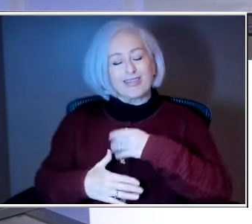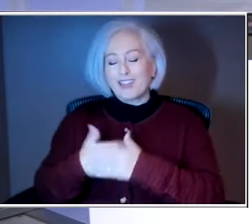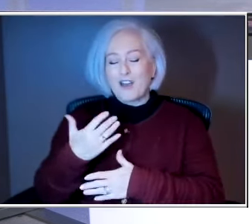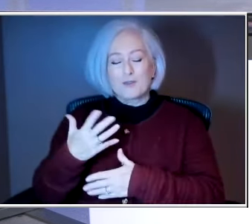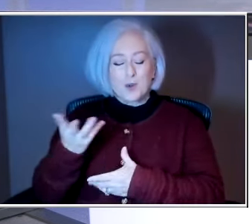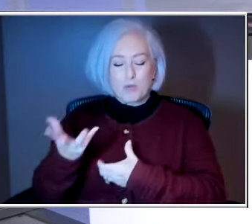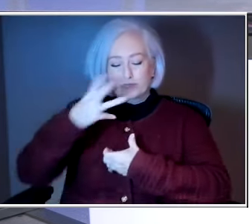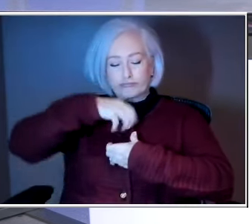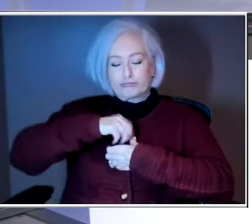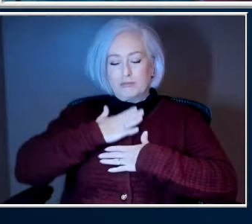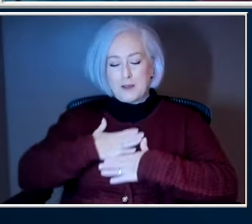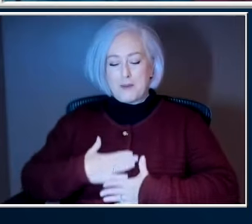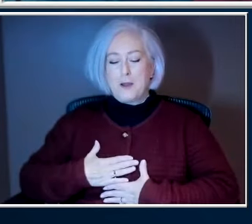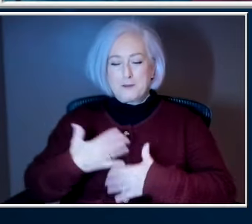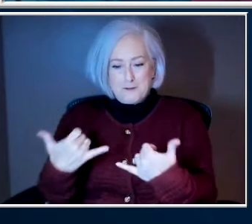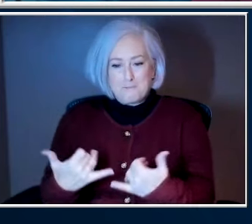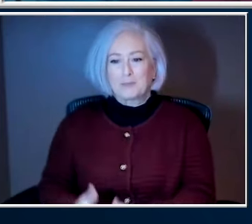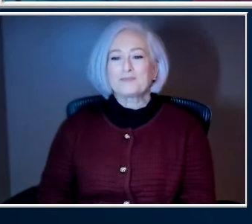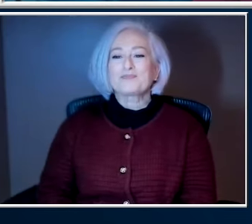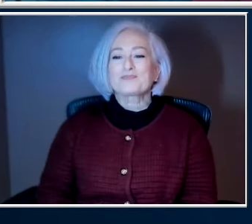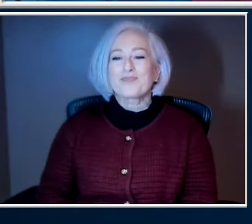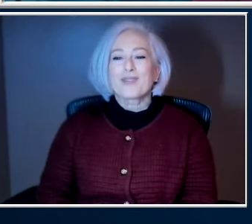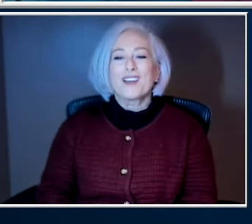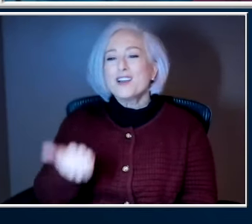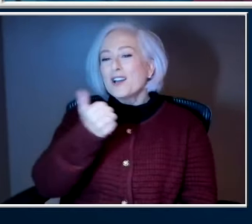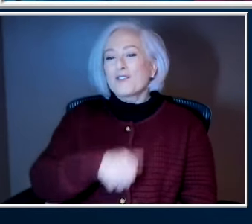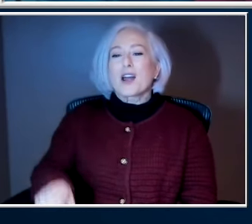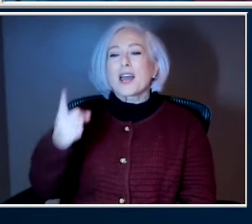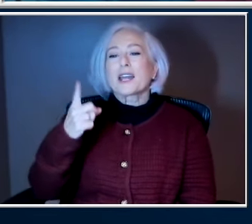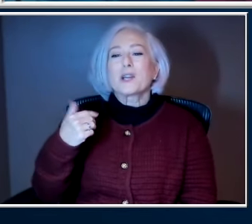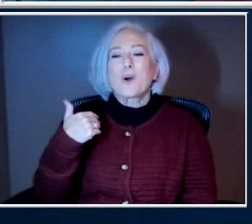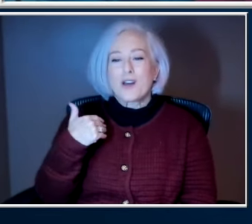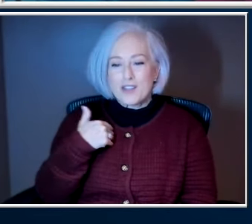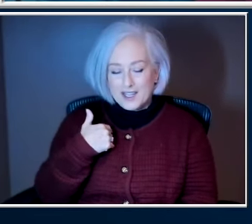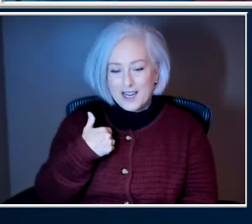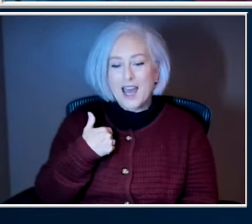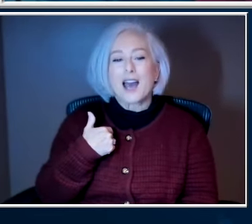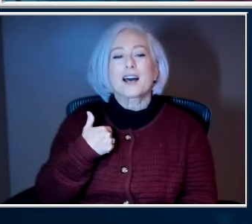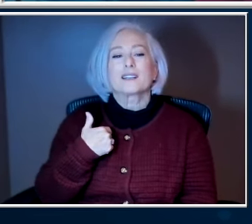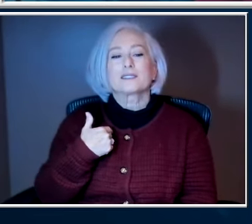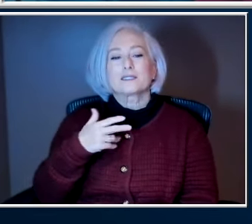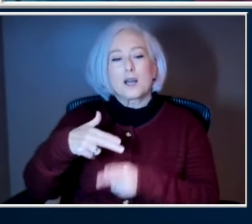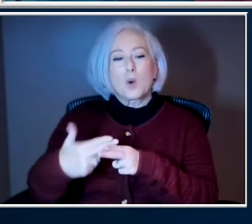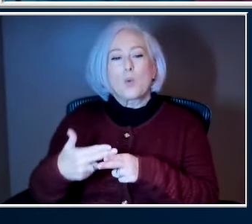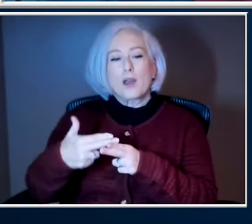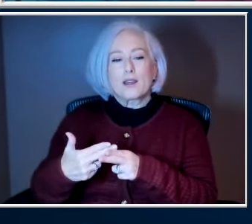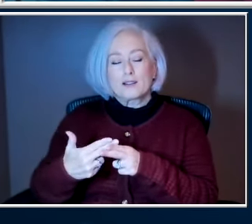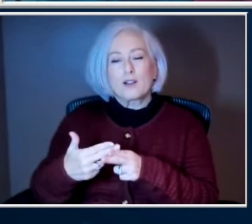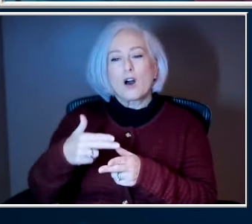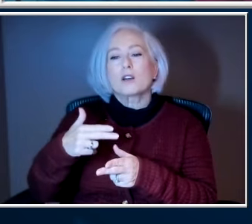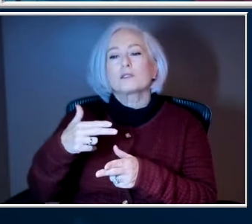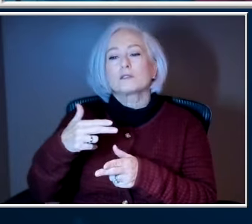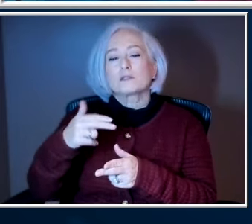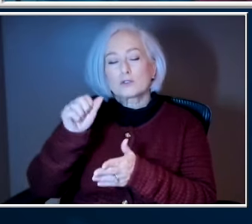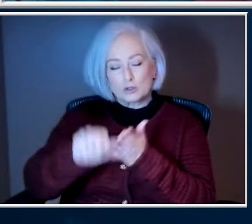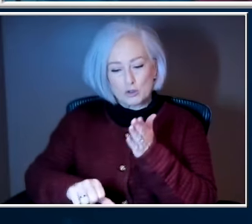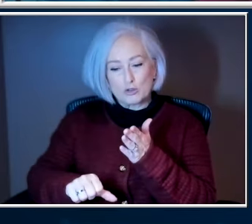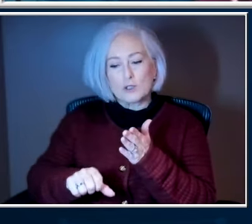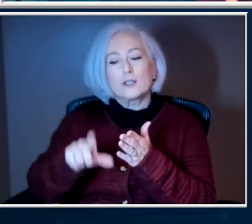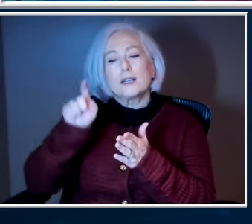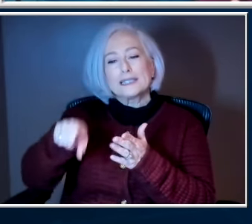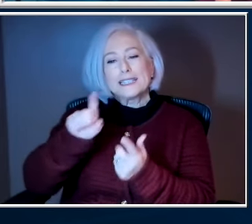who gets a weight loss surgery is required to meet with a psychologist before they ever have an operation. Tell us why that